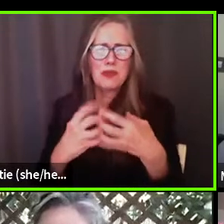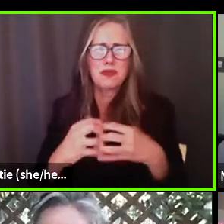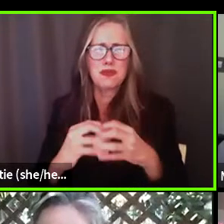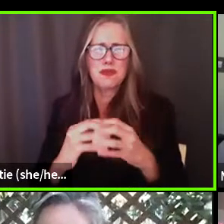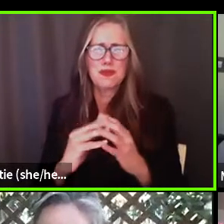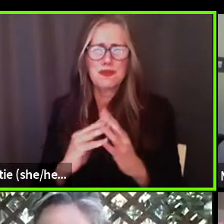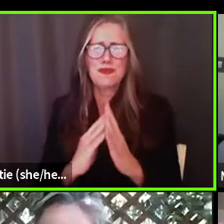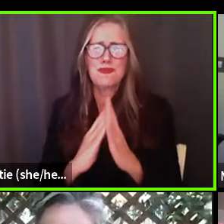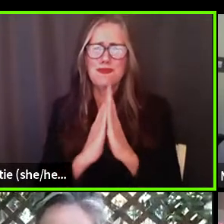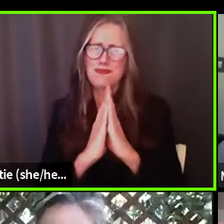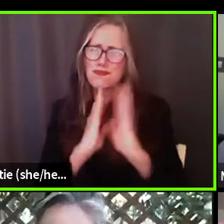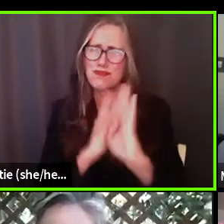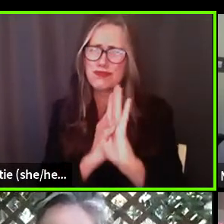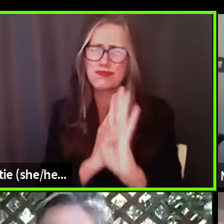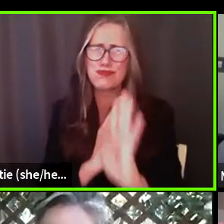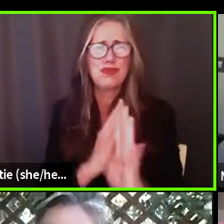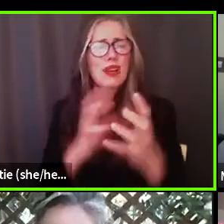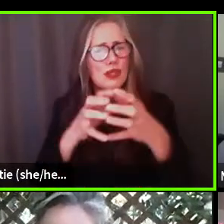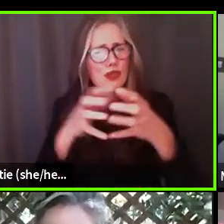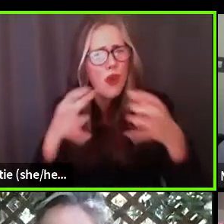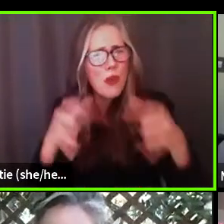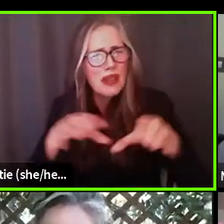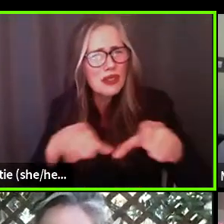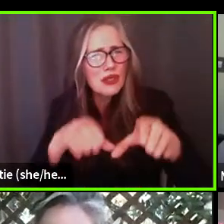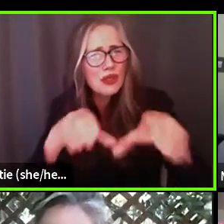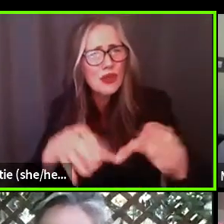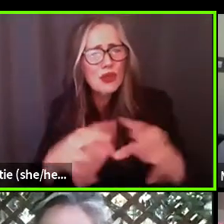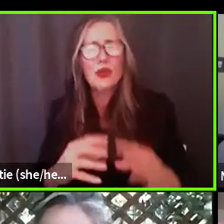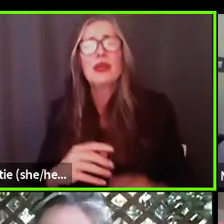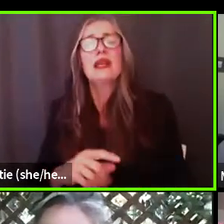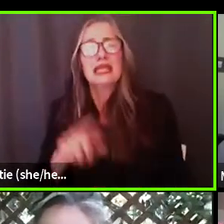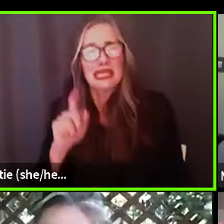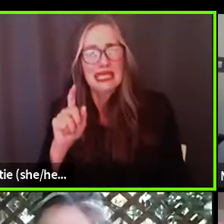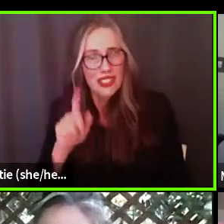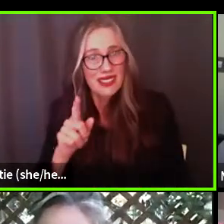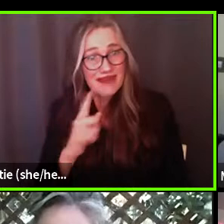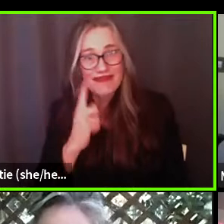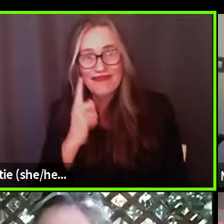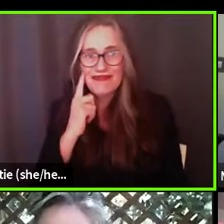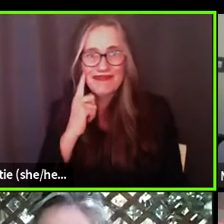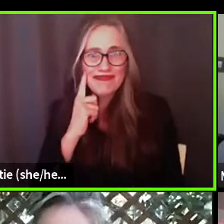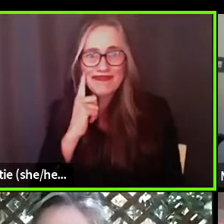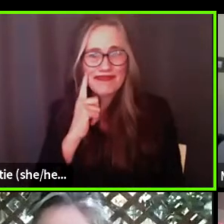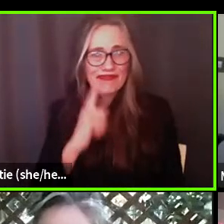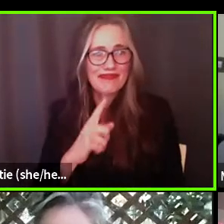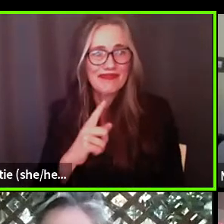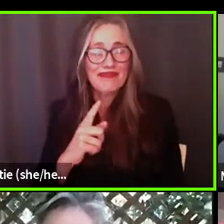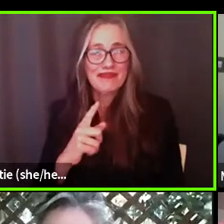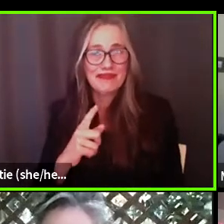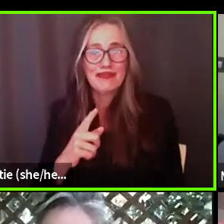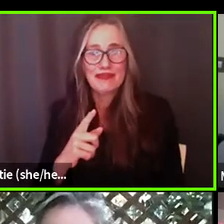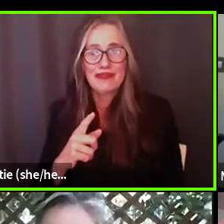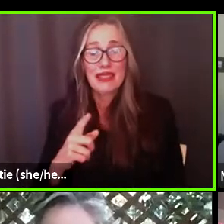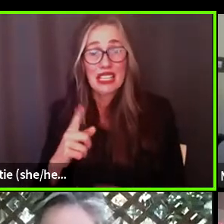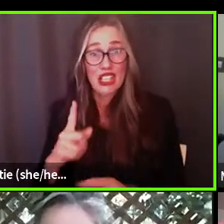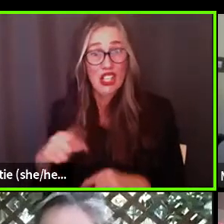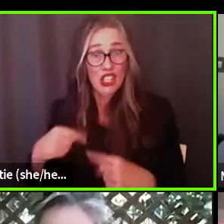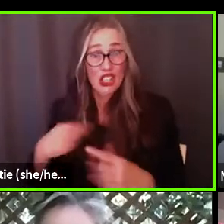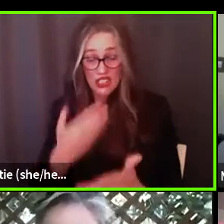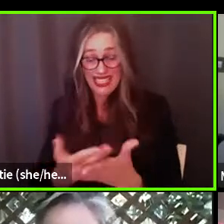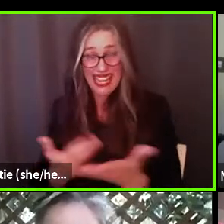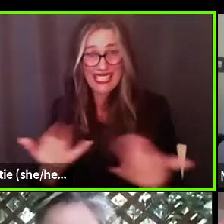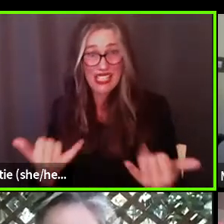i just just to uplift that right that you know we're it's it's taken a lot to get us to this point